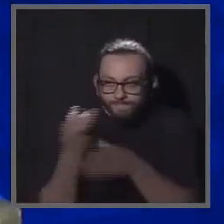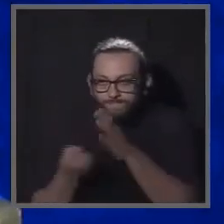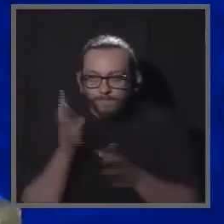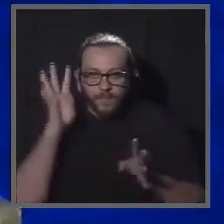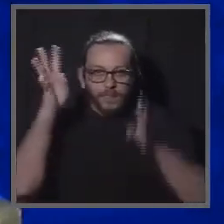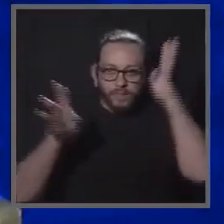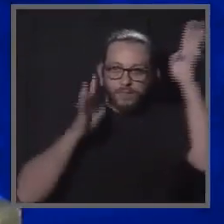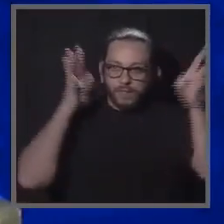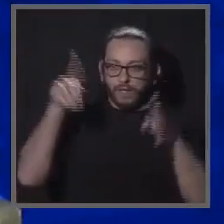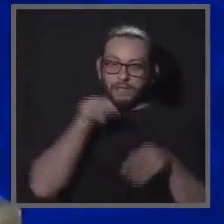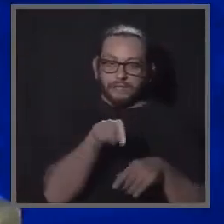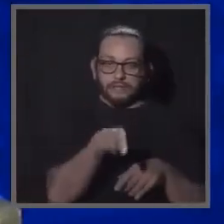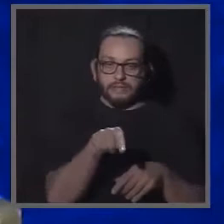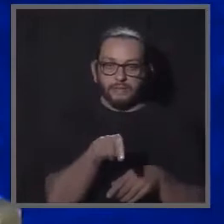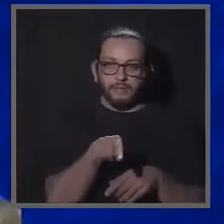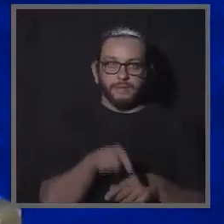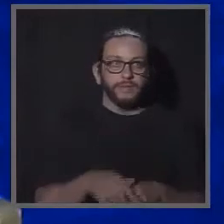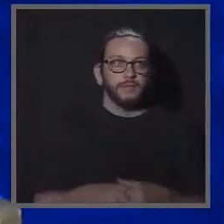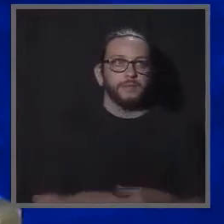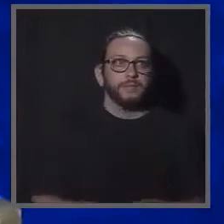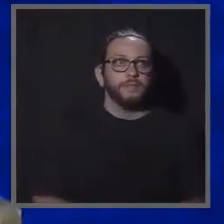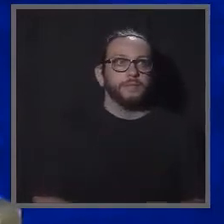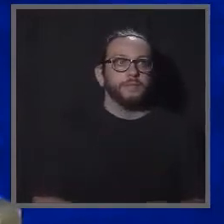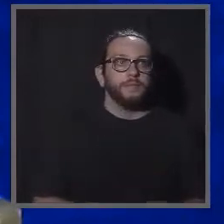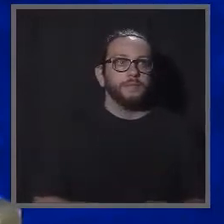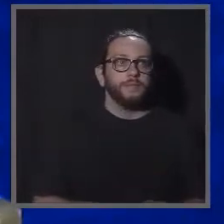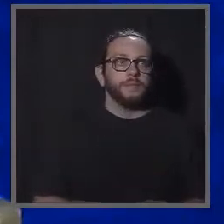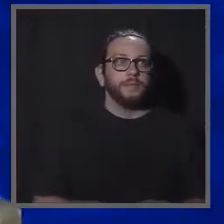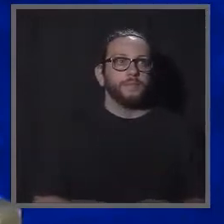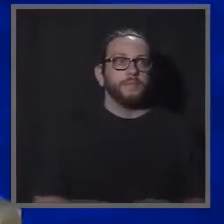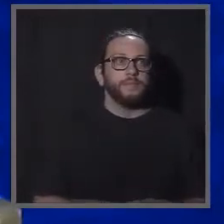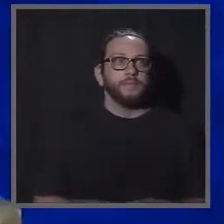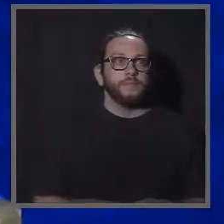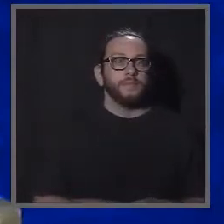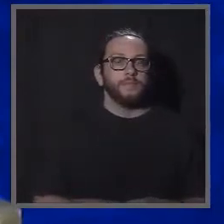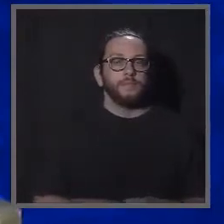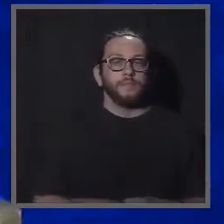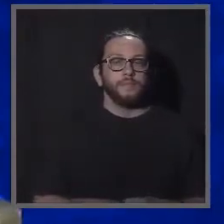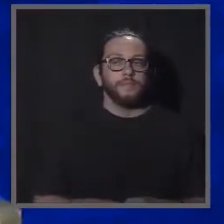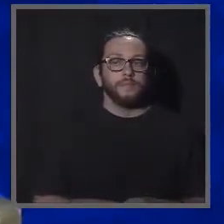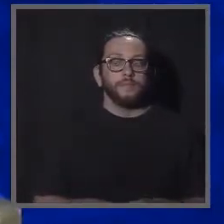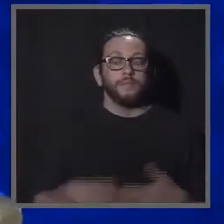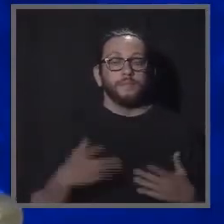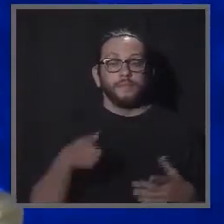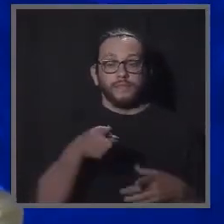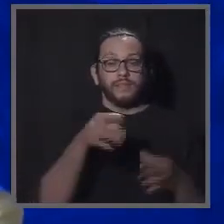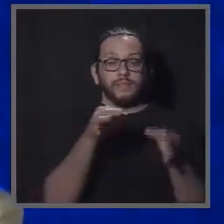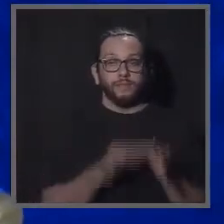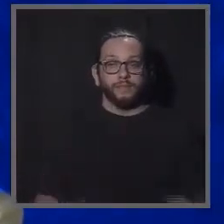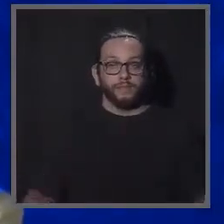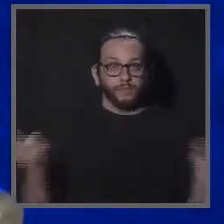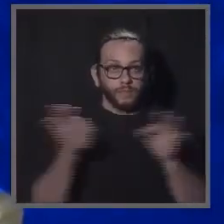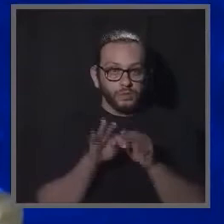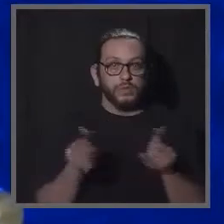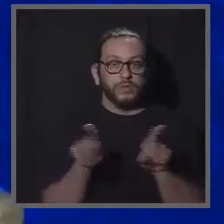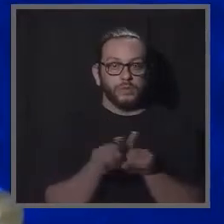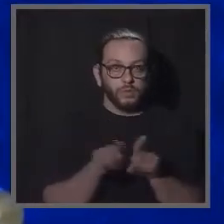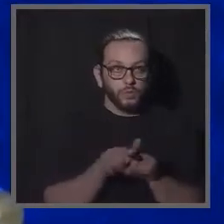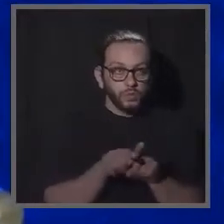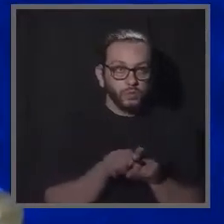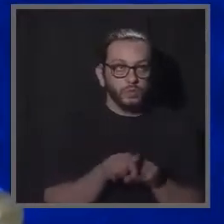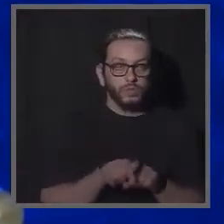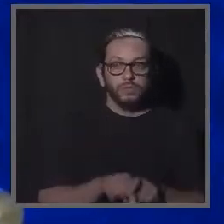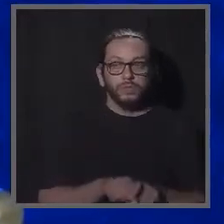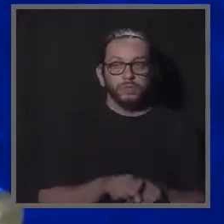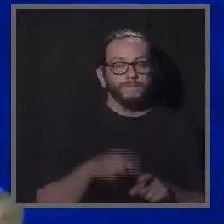diverse manner. And it is important as well to think